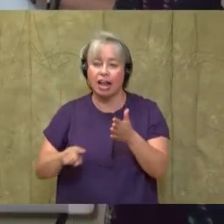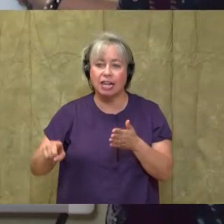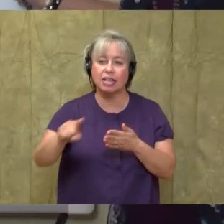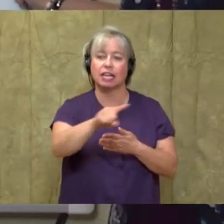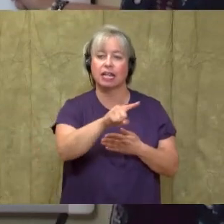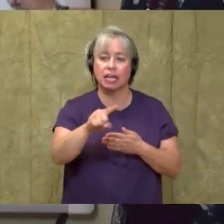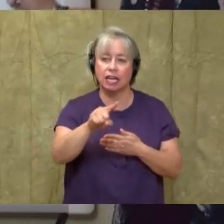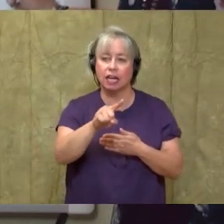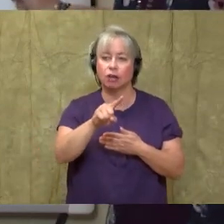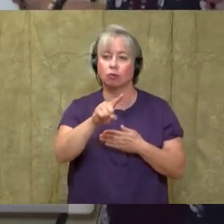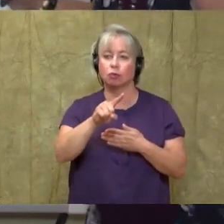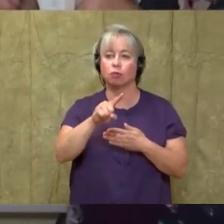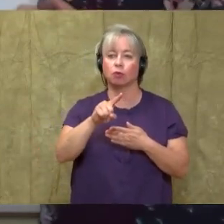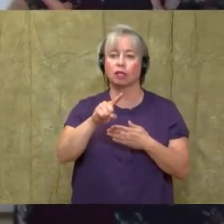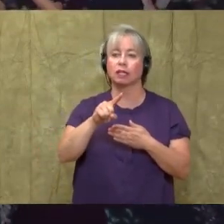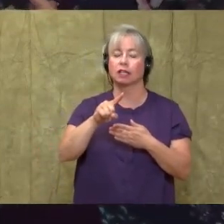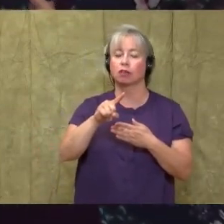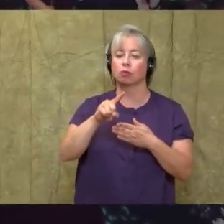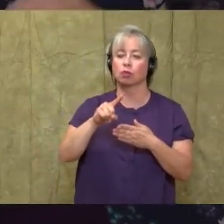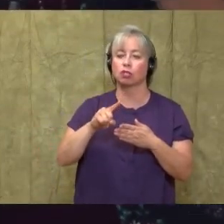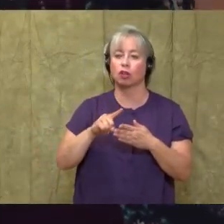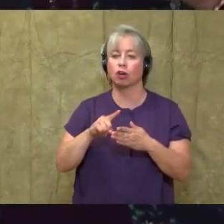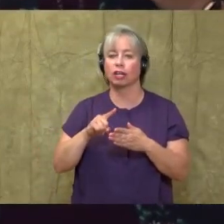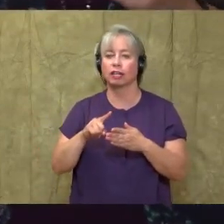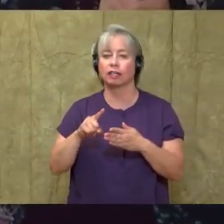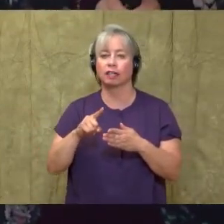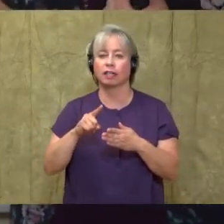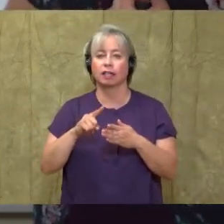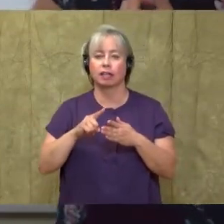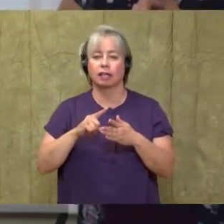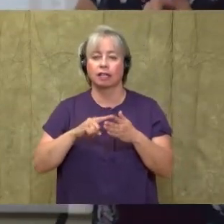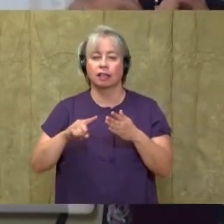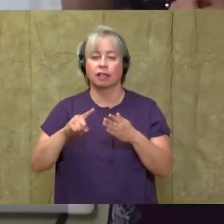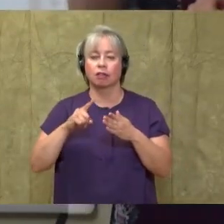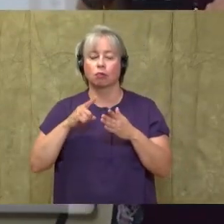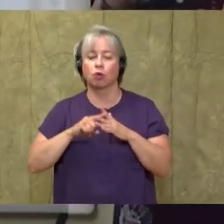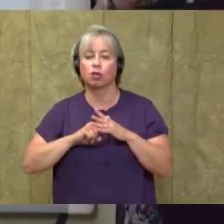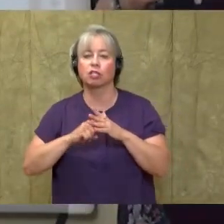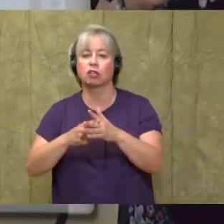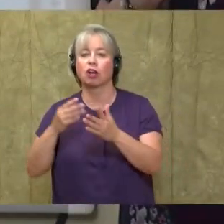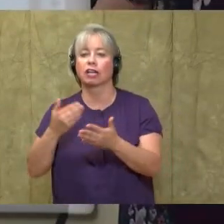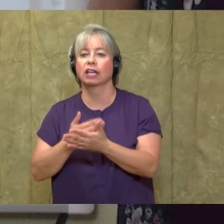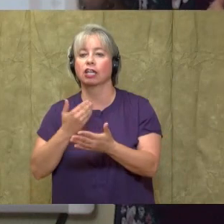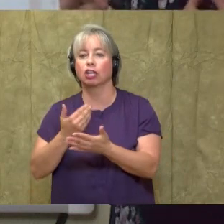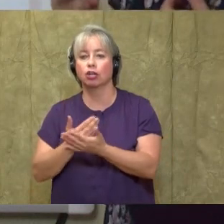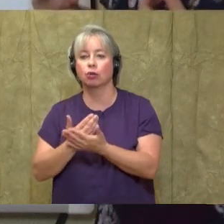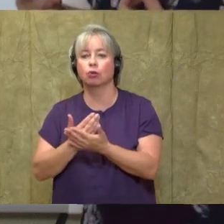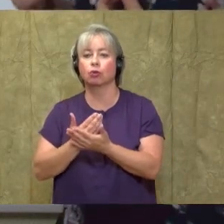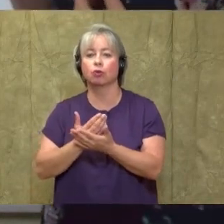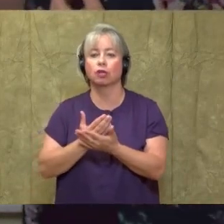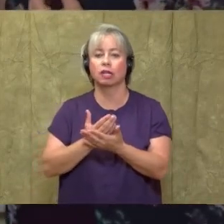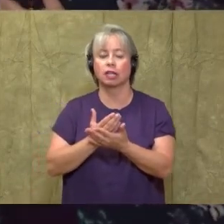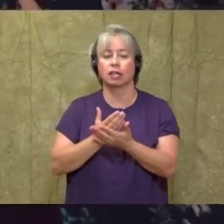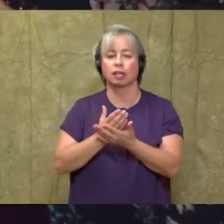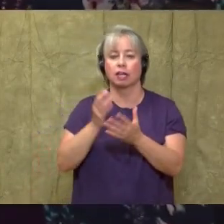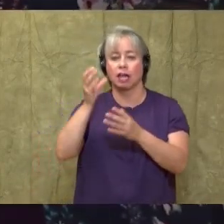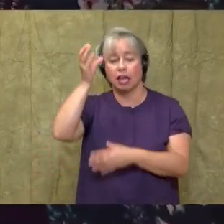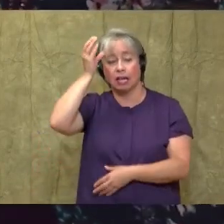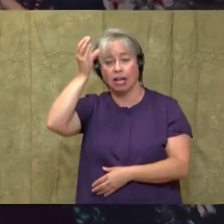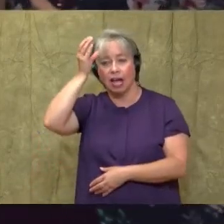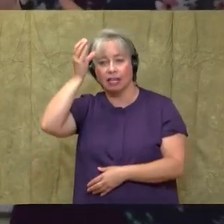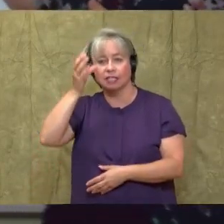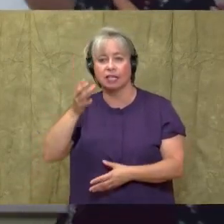our second essential concept, finding the volume of a cylinder, a cone, and a